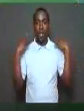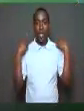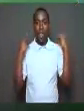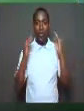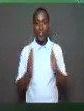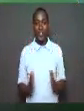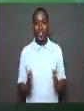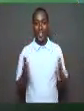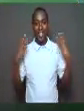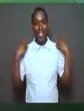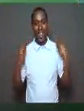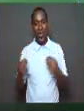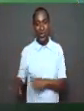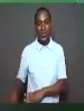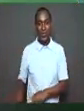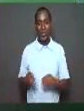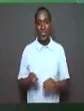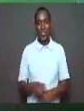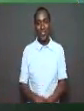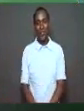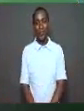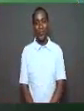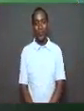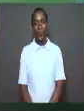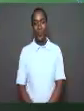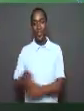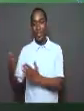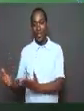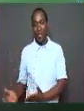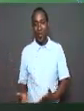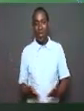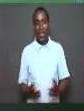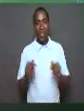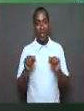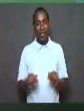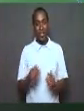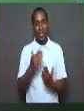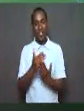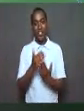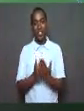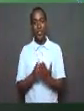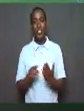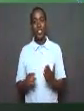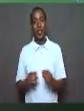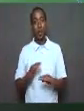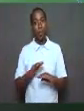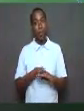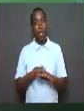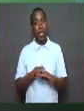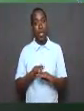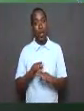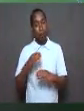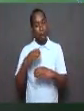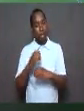Hello, teacher. Hello, students. Welcome to today's lesson on the